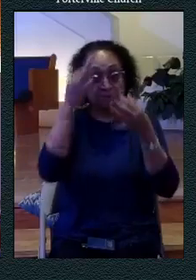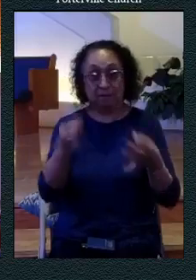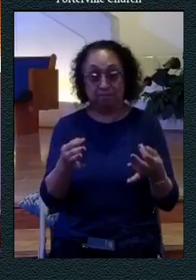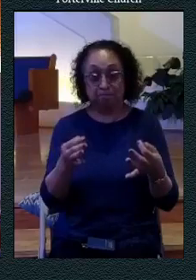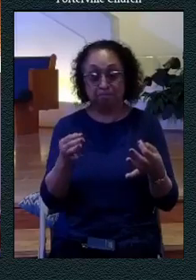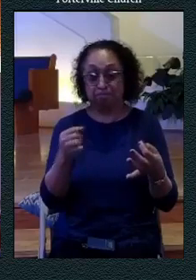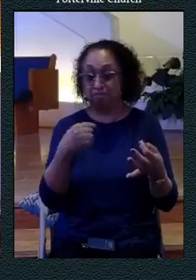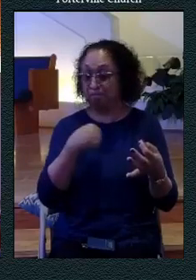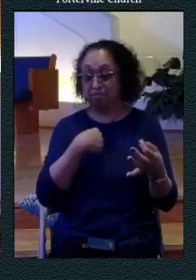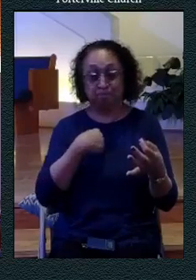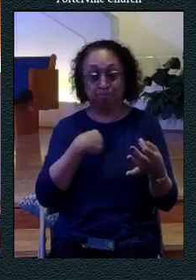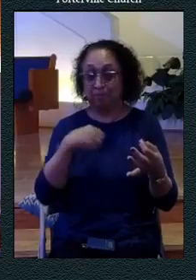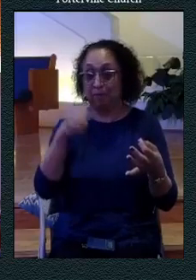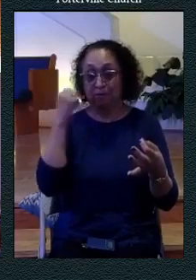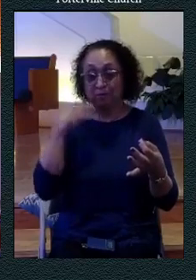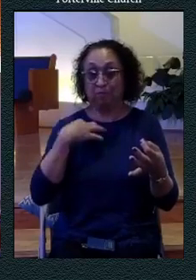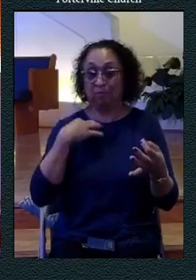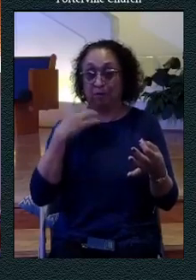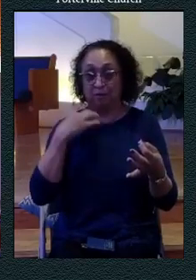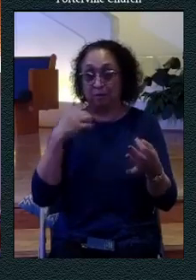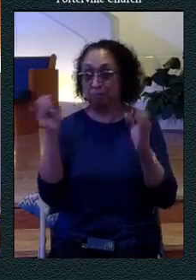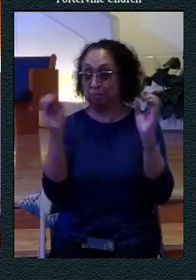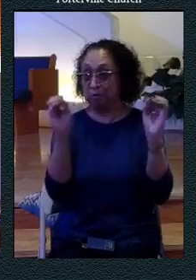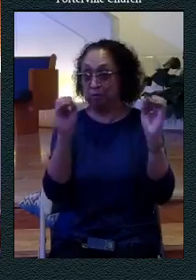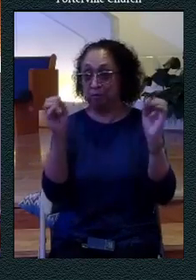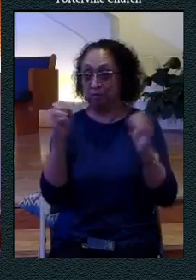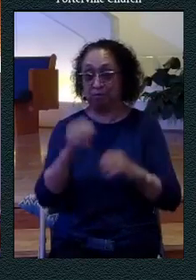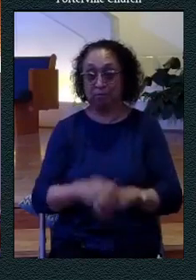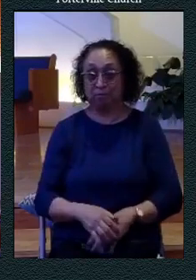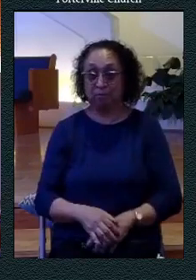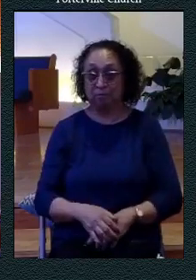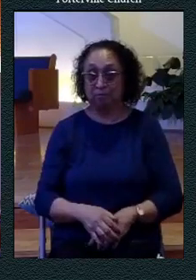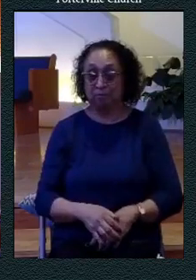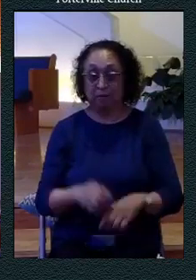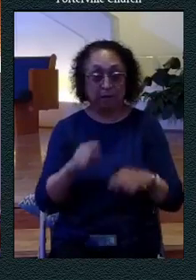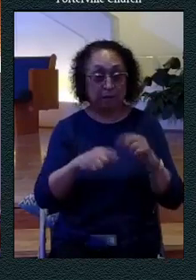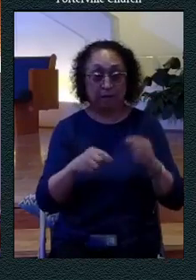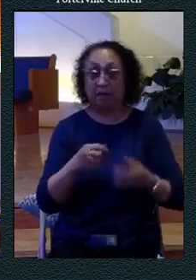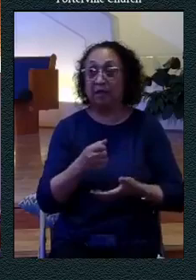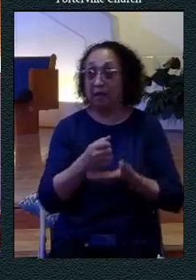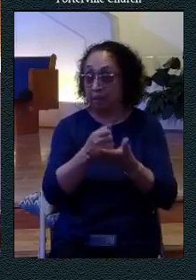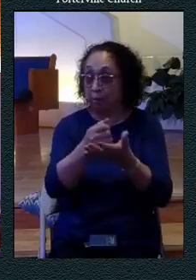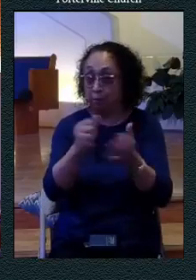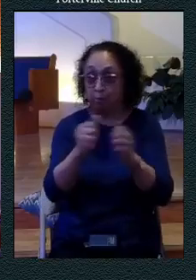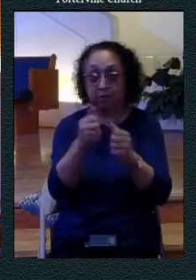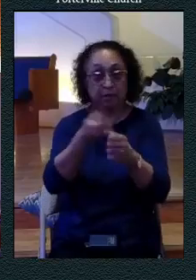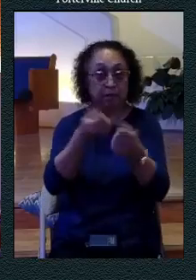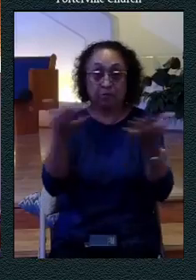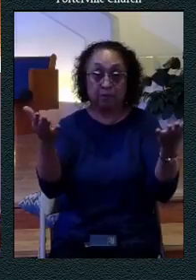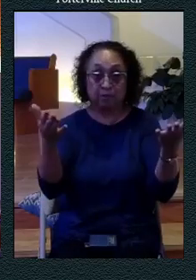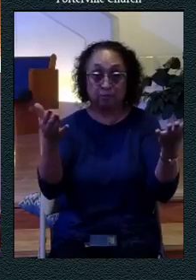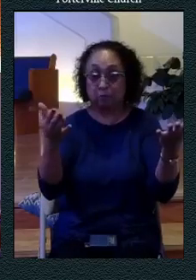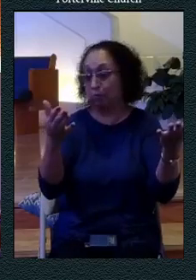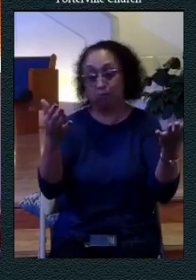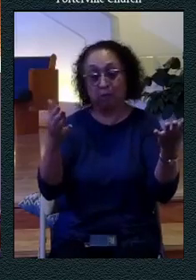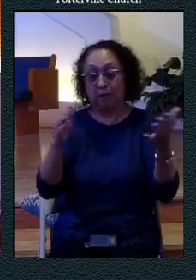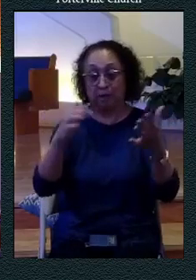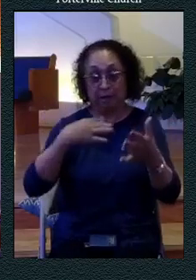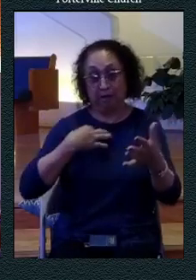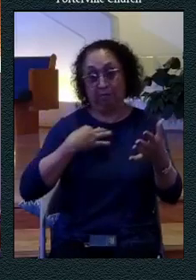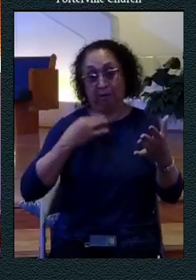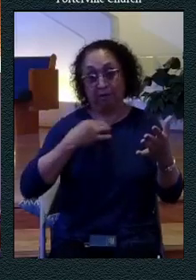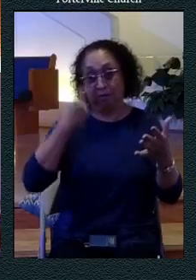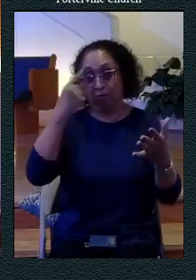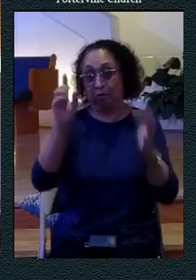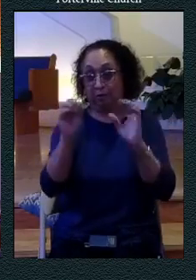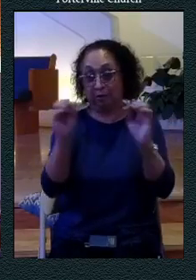That's amazing how it's so easy to do that. Well, I can't figure out how to do everything, so then I don't do anything. We